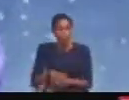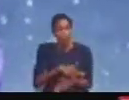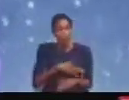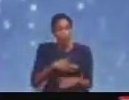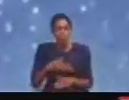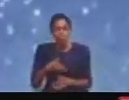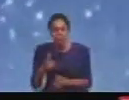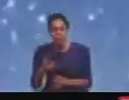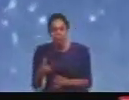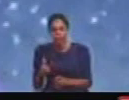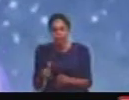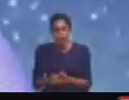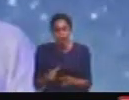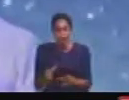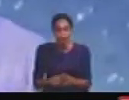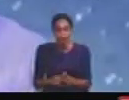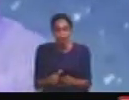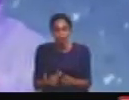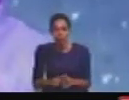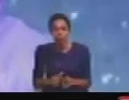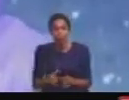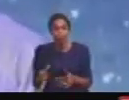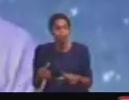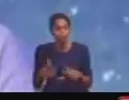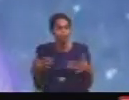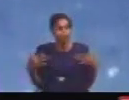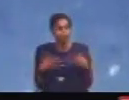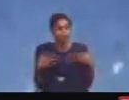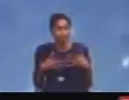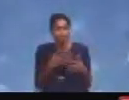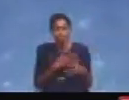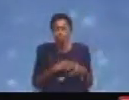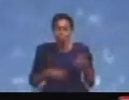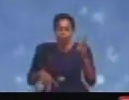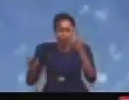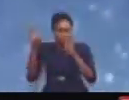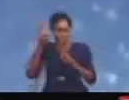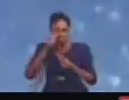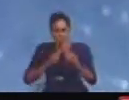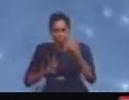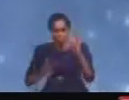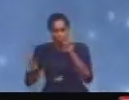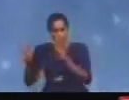over fear and all anxiety.